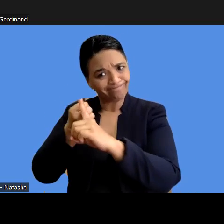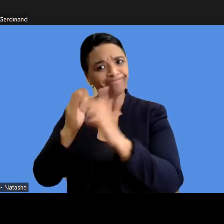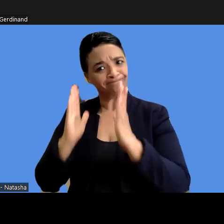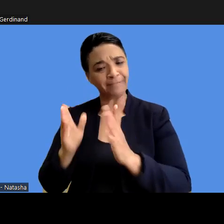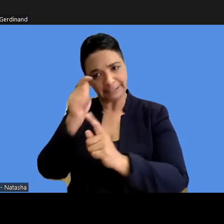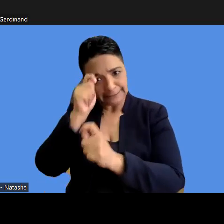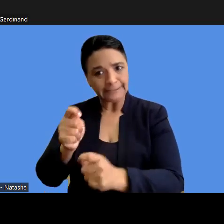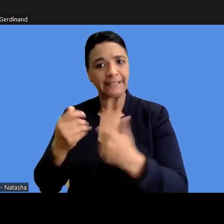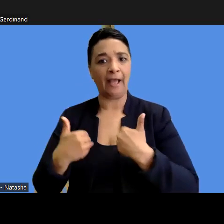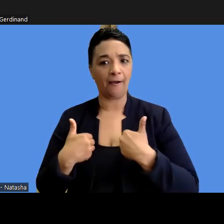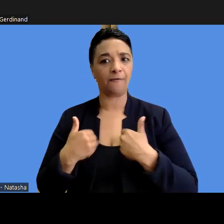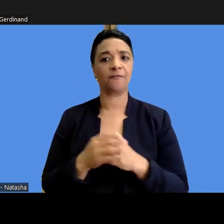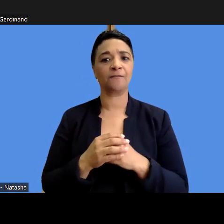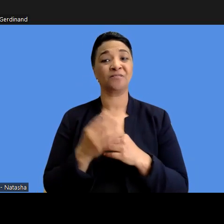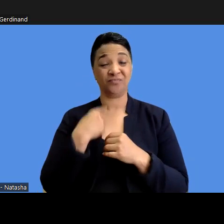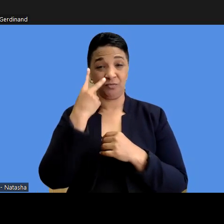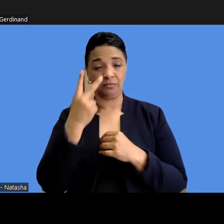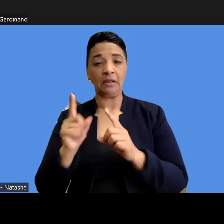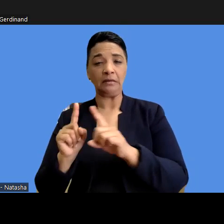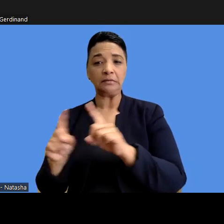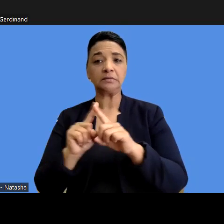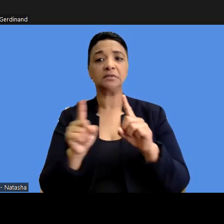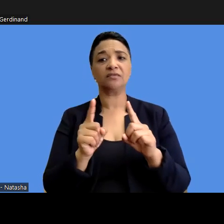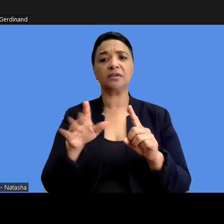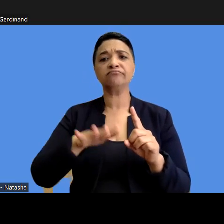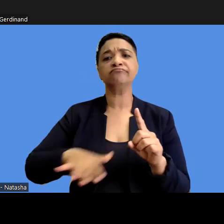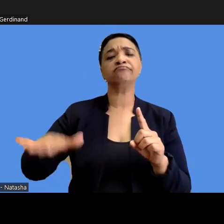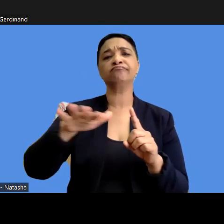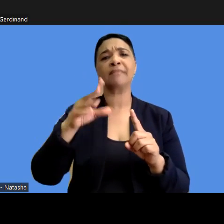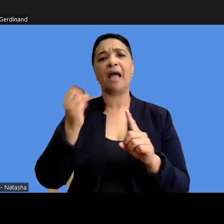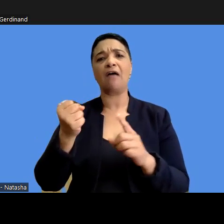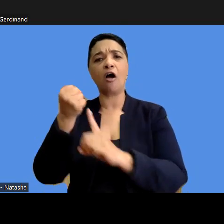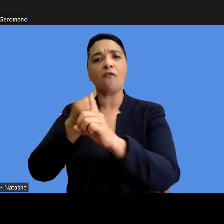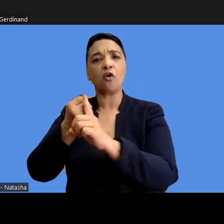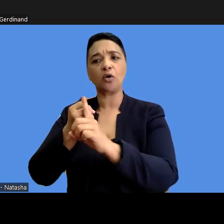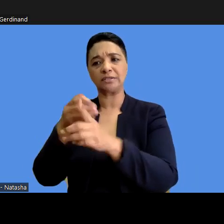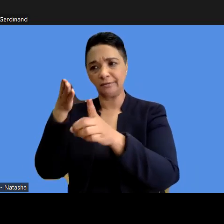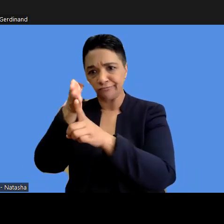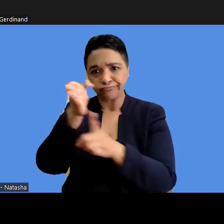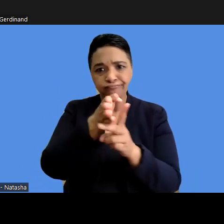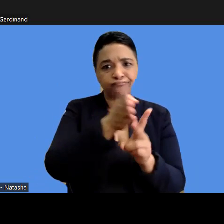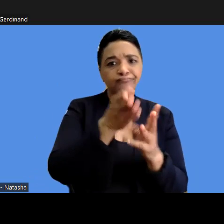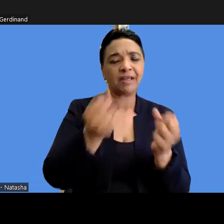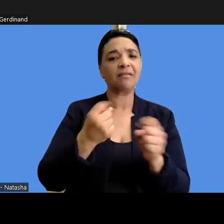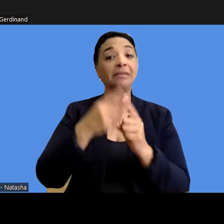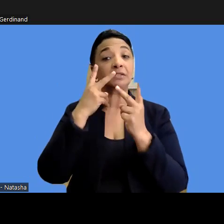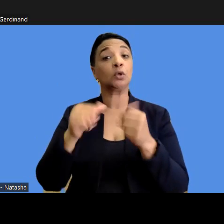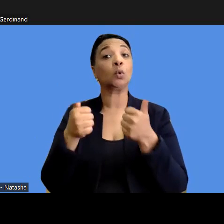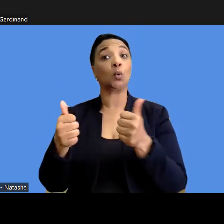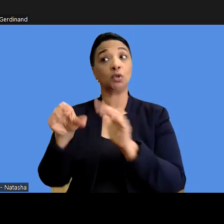and overall humanitarian program cycles, supporting their empowerment